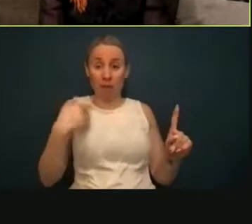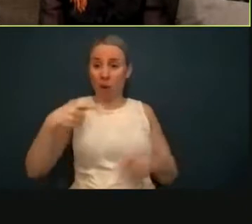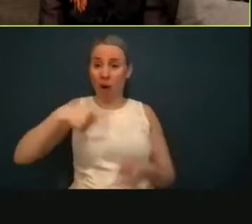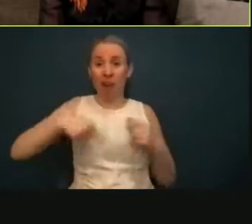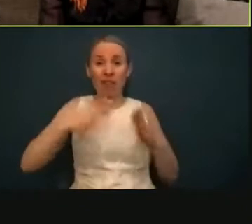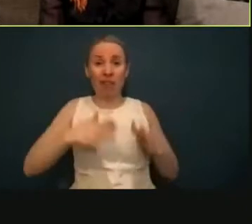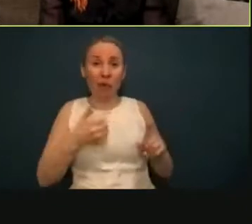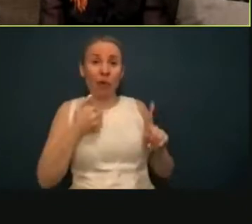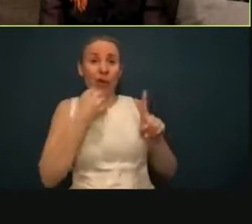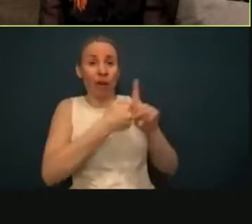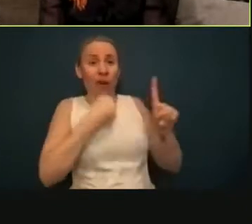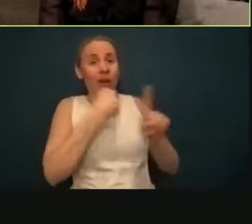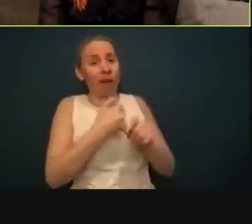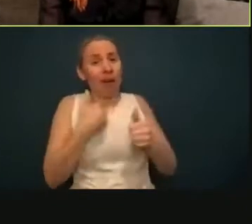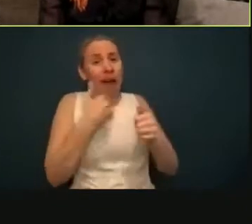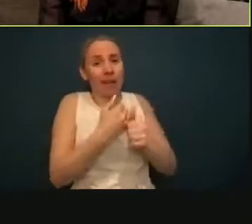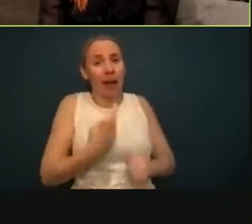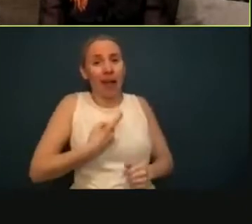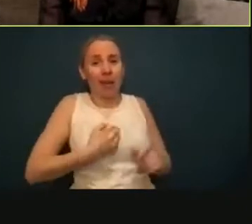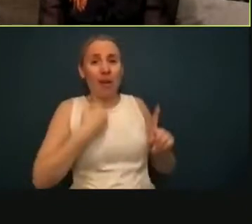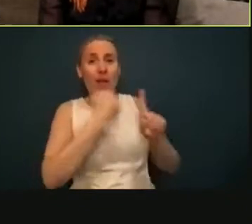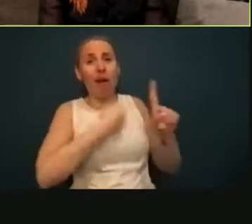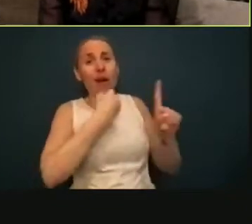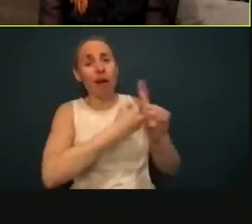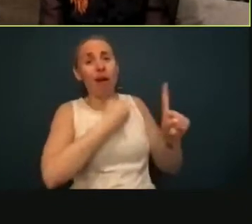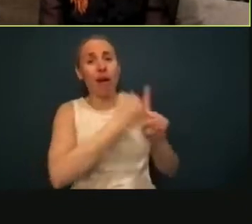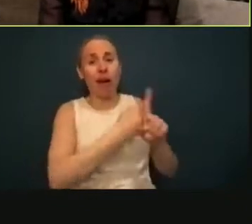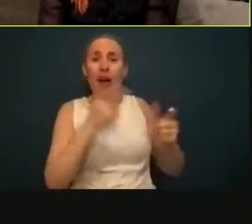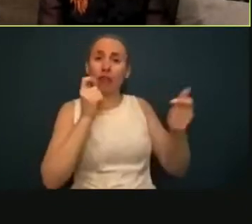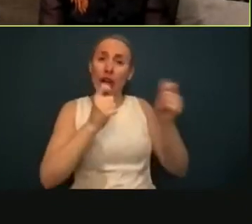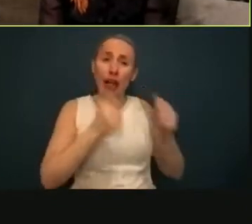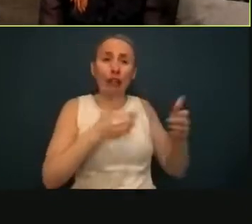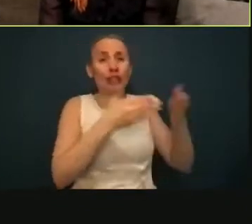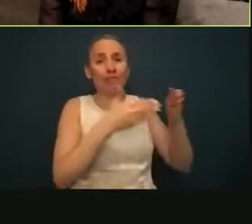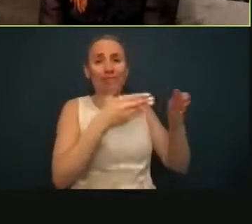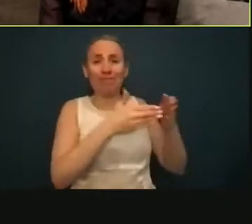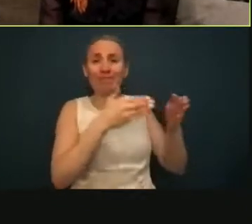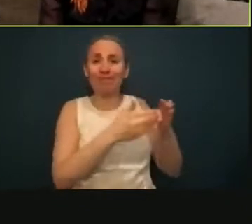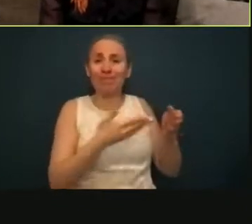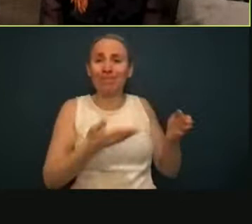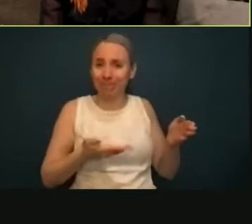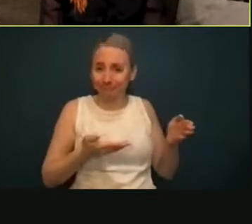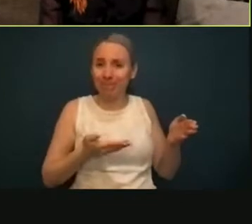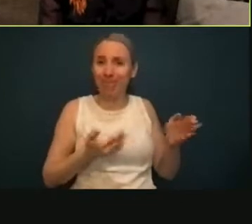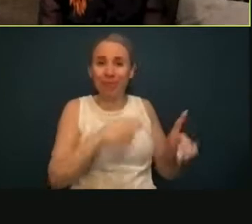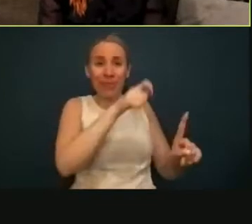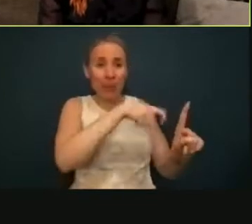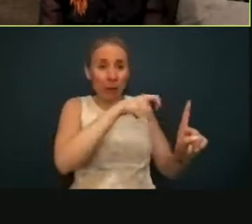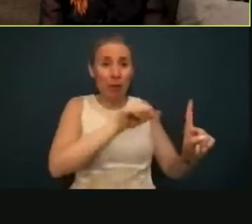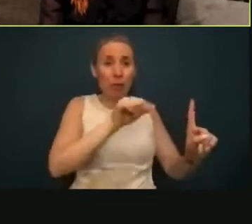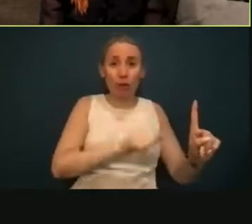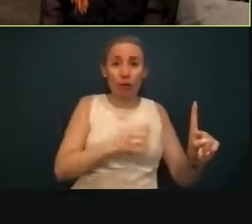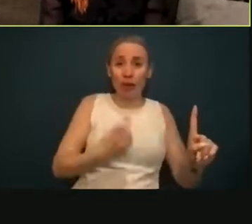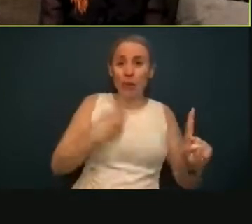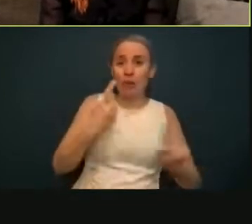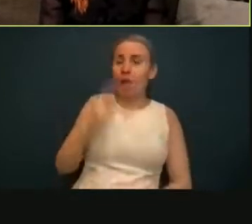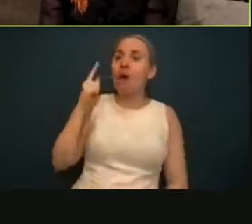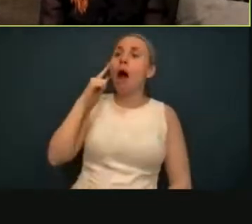those changes. And sometimes people don't think to ask if you have any access needs